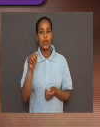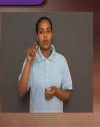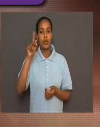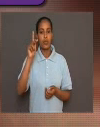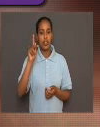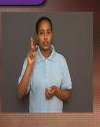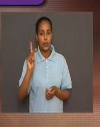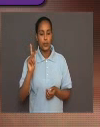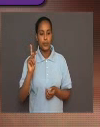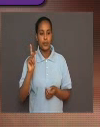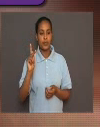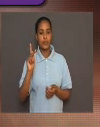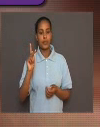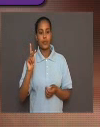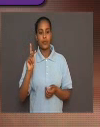potassium,